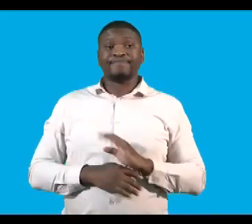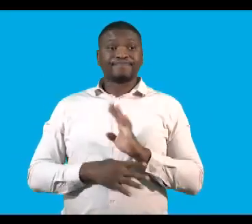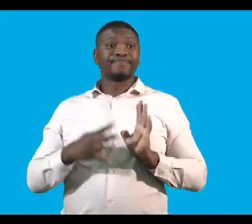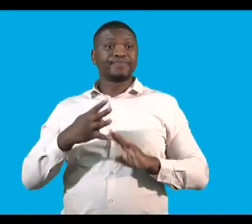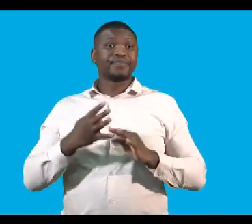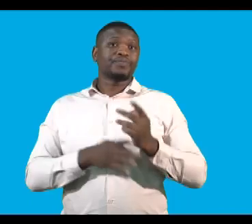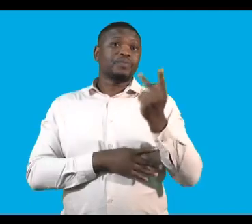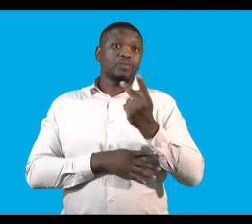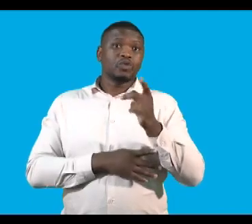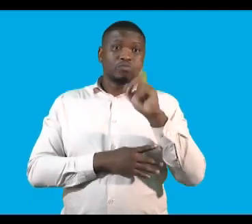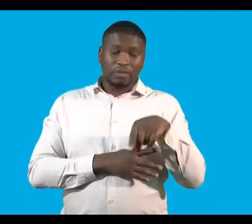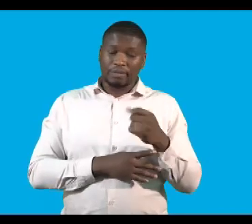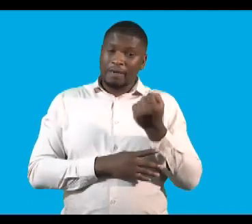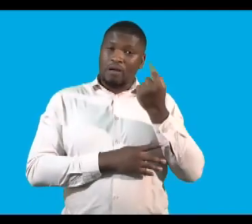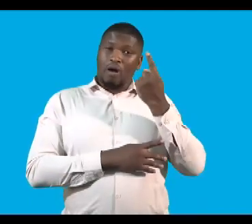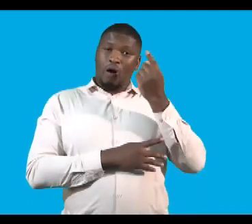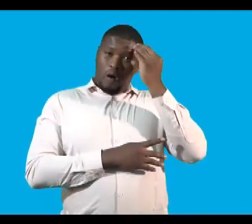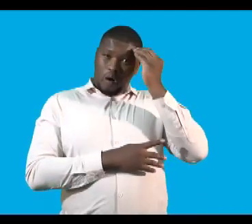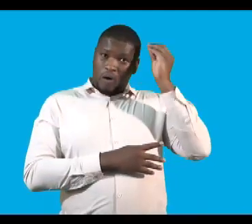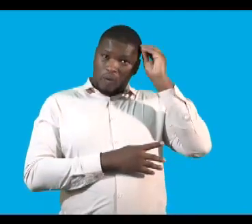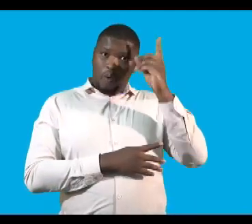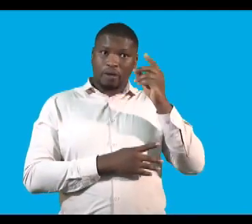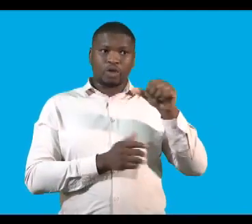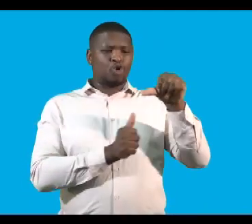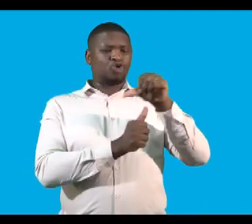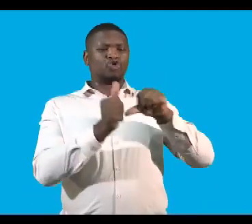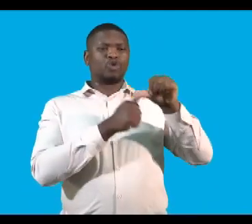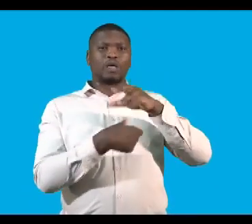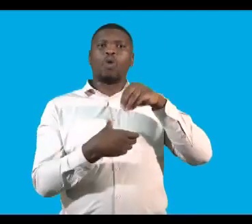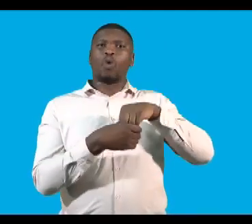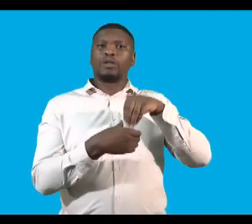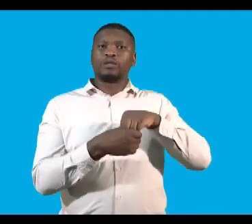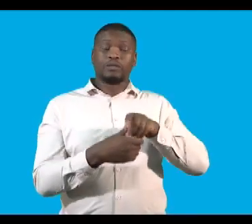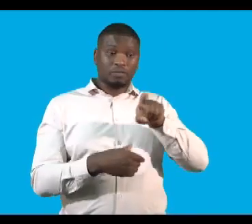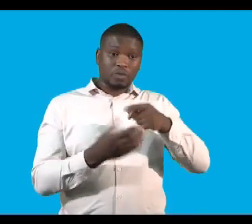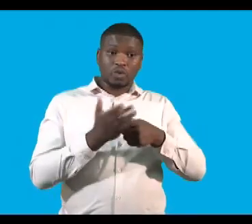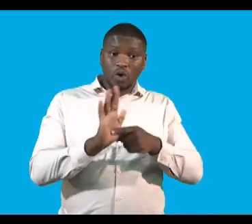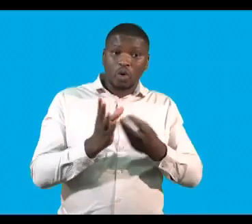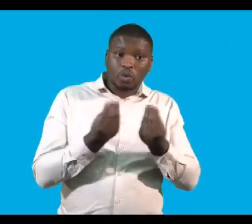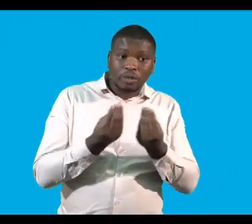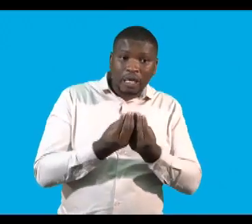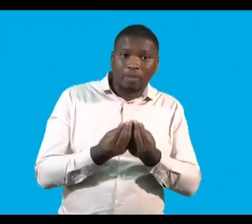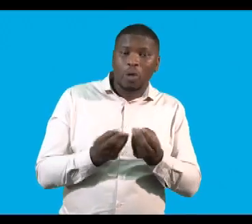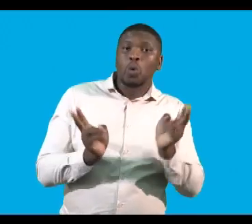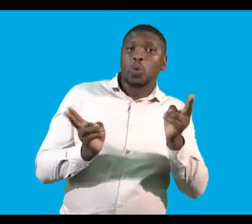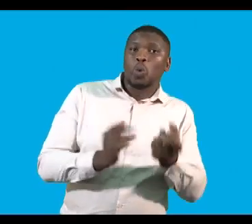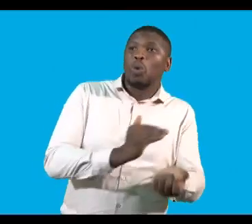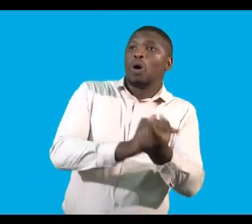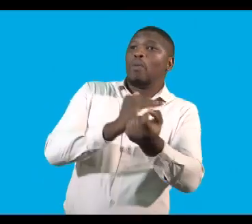consideration the social context. Does the cartoon refer to current events or common stereotypes.